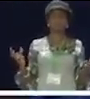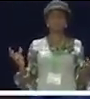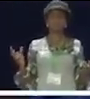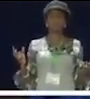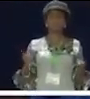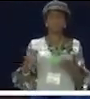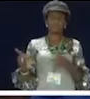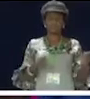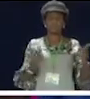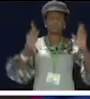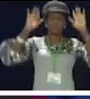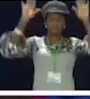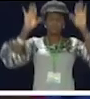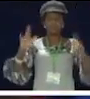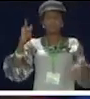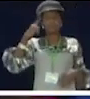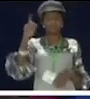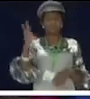Perform wonders for them.